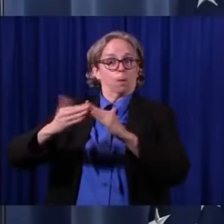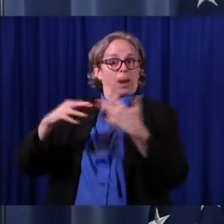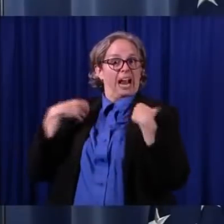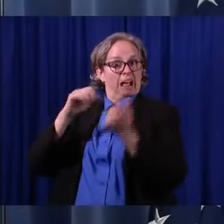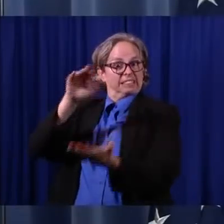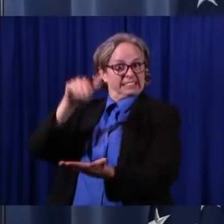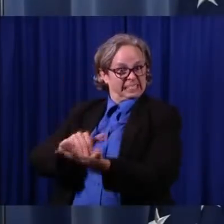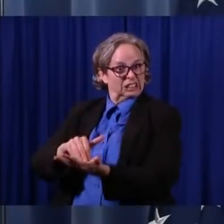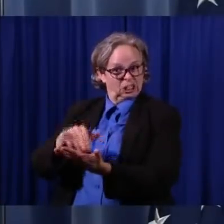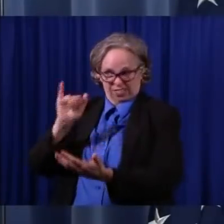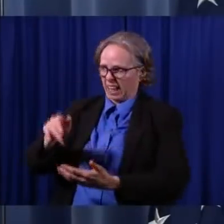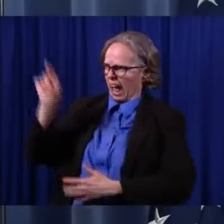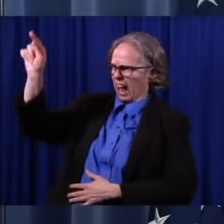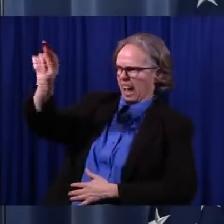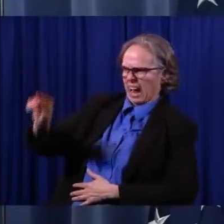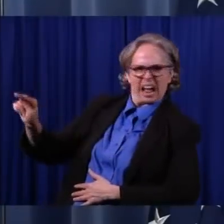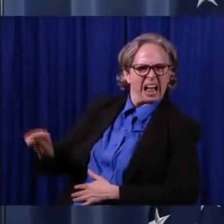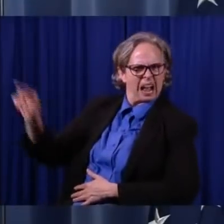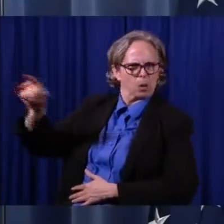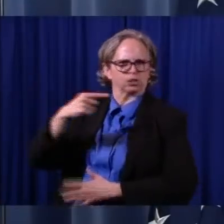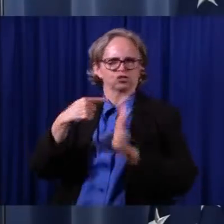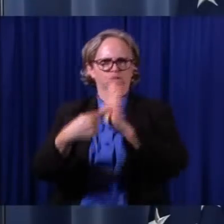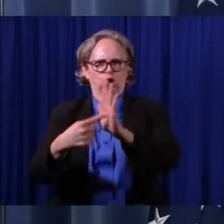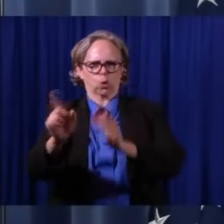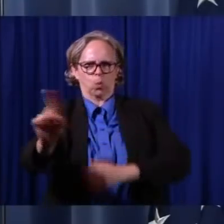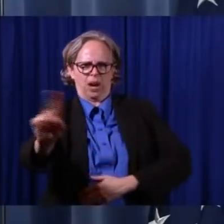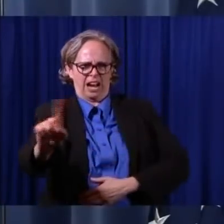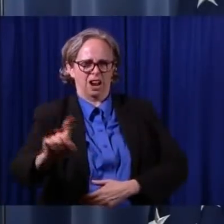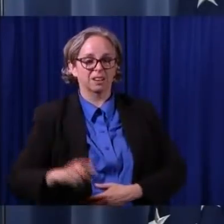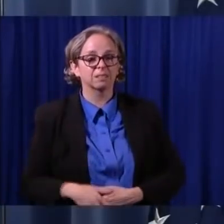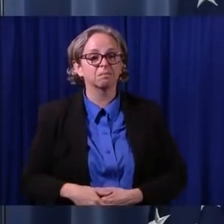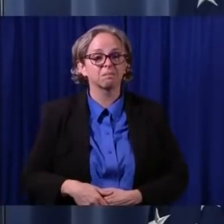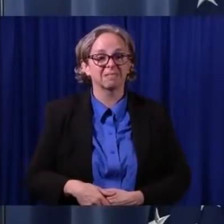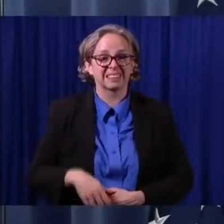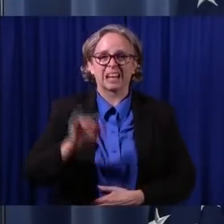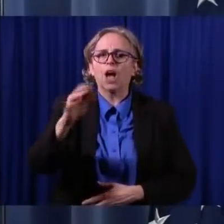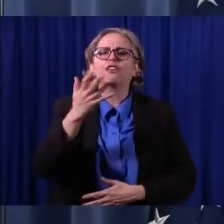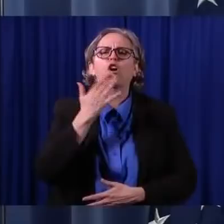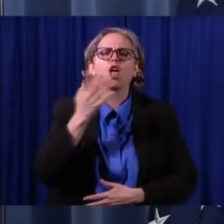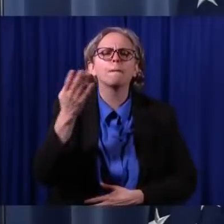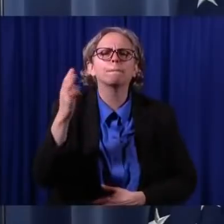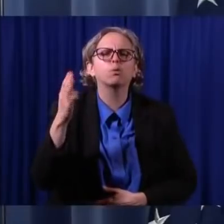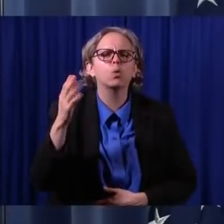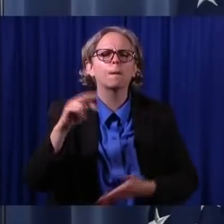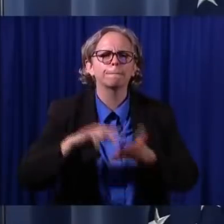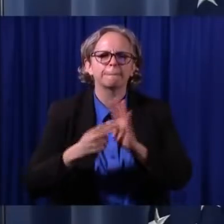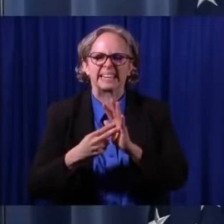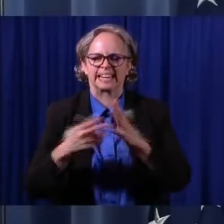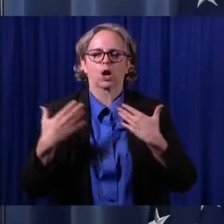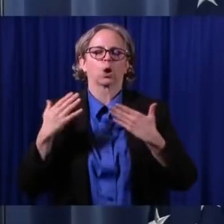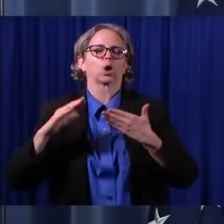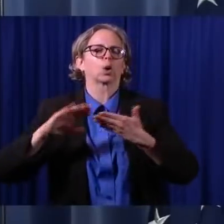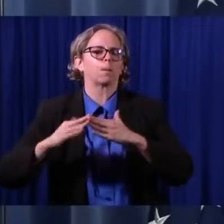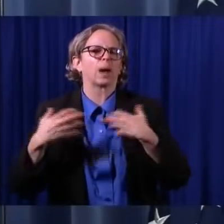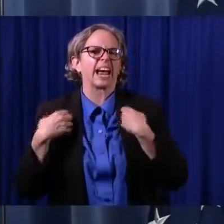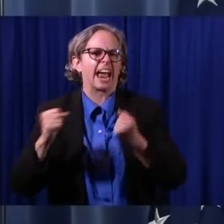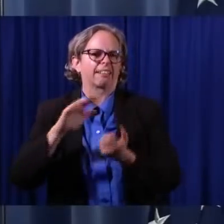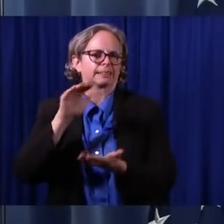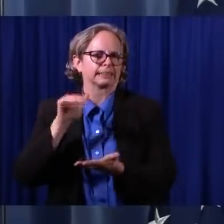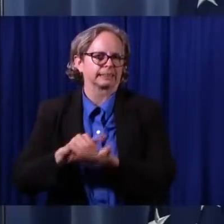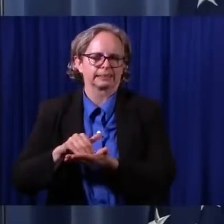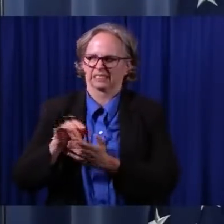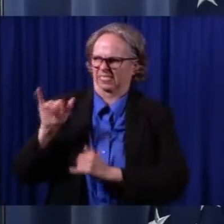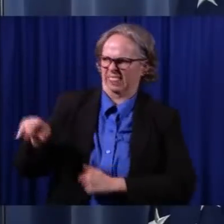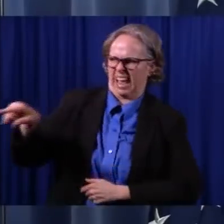being performed. So on this map, what is blue is the community health centers. They are not all of them